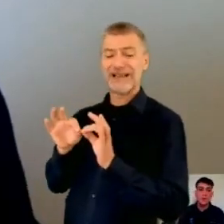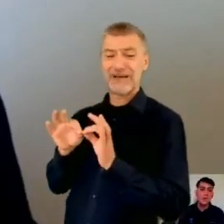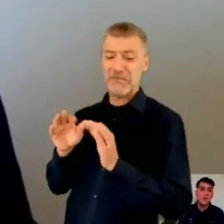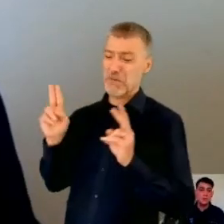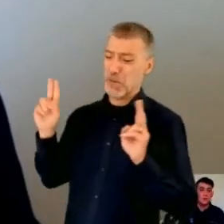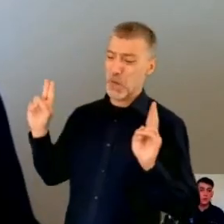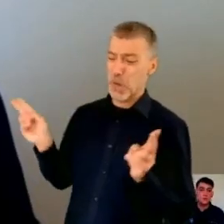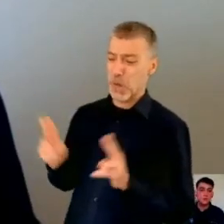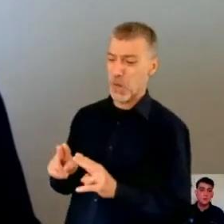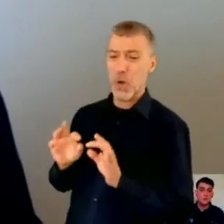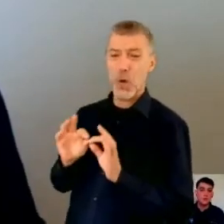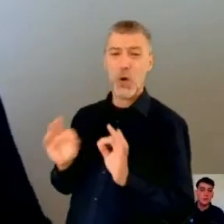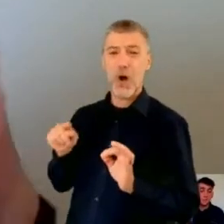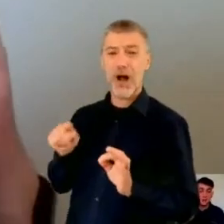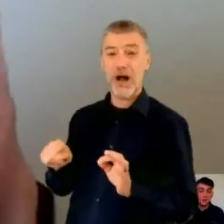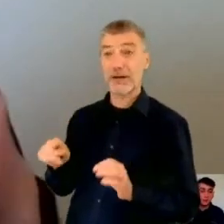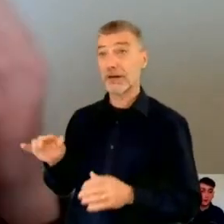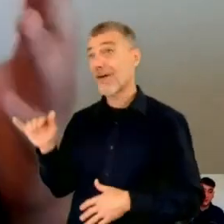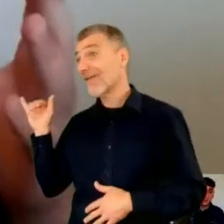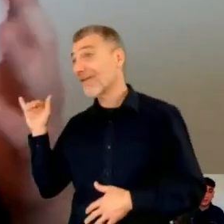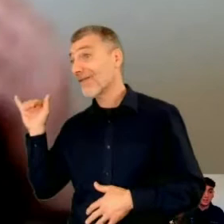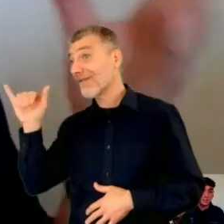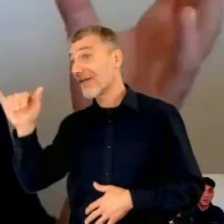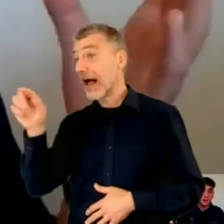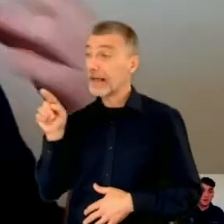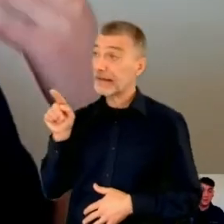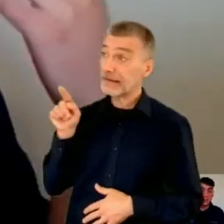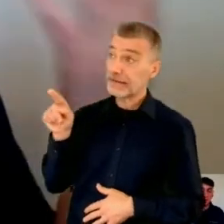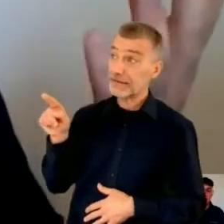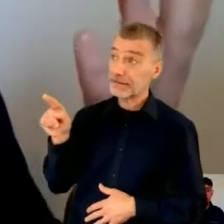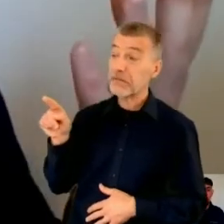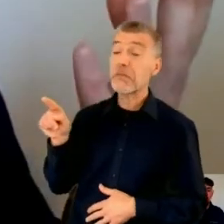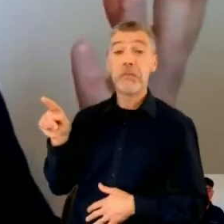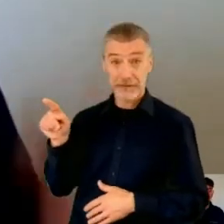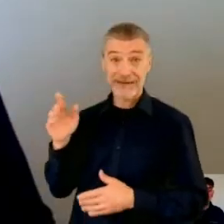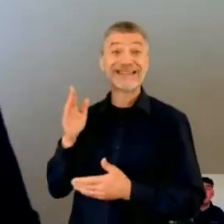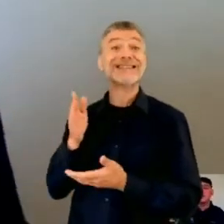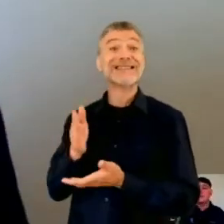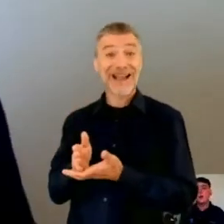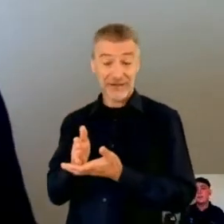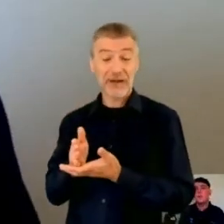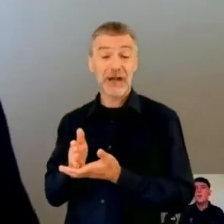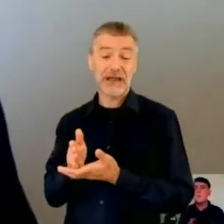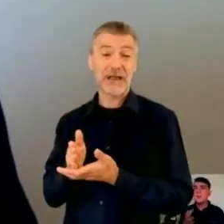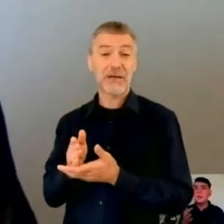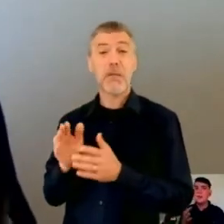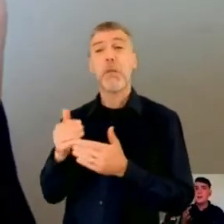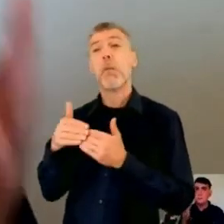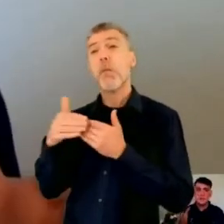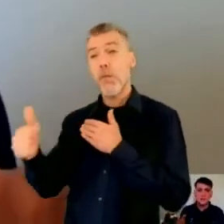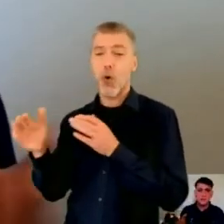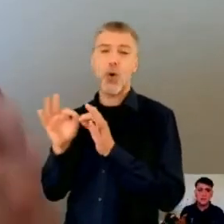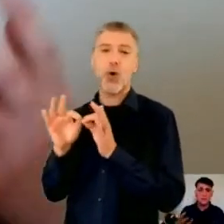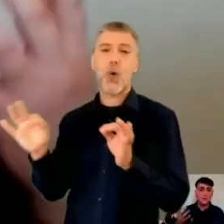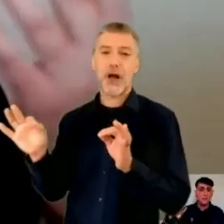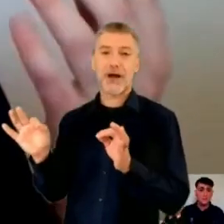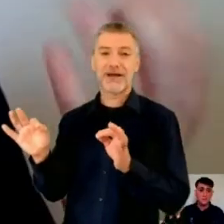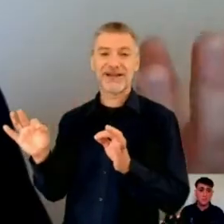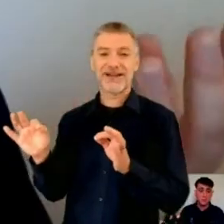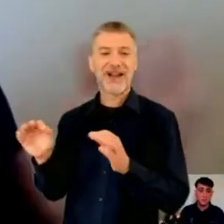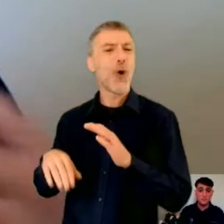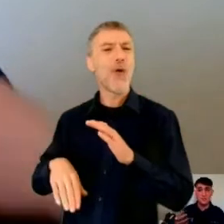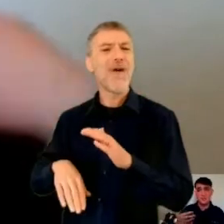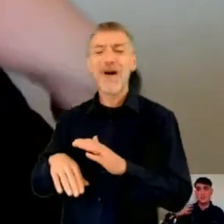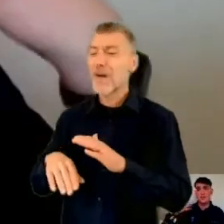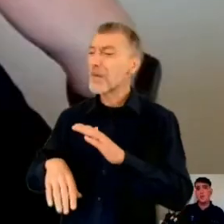flight, it will also mean that there'll be less noise from the engine heard in flight as well. So it won't be zero. There will obviously still